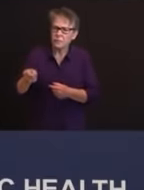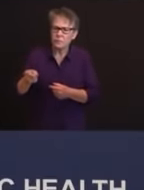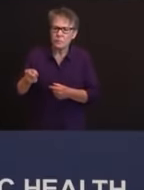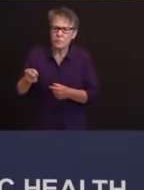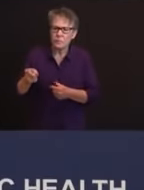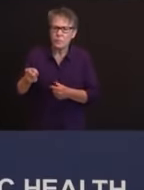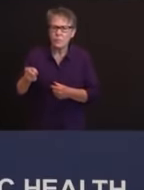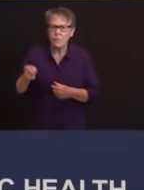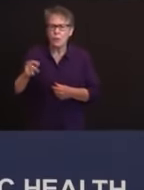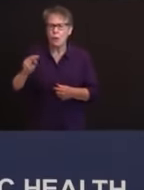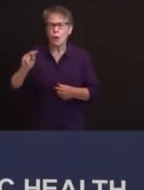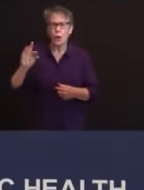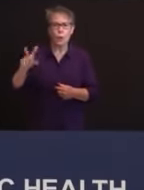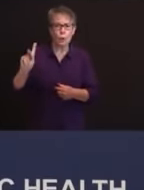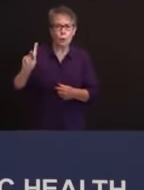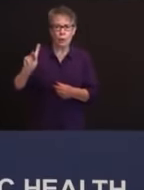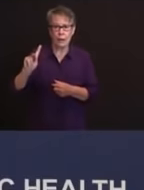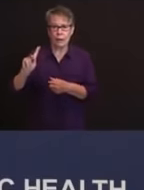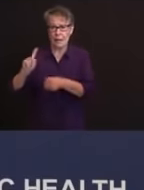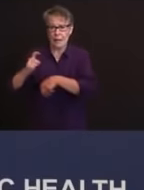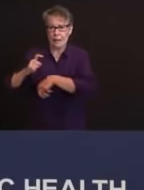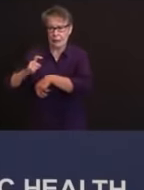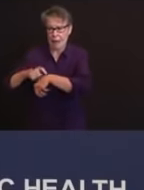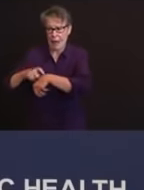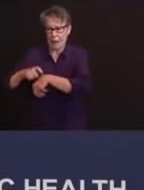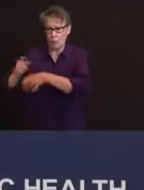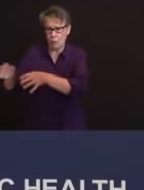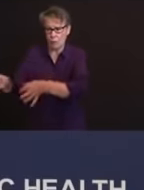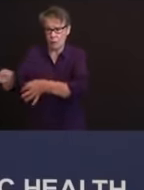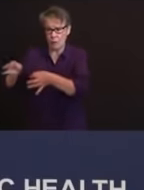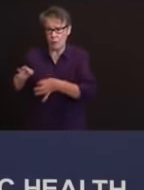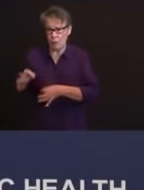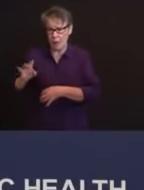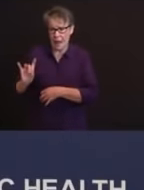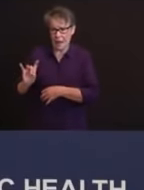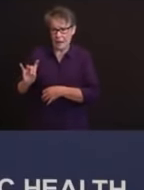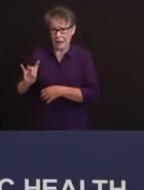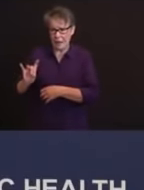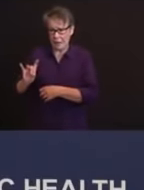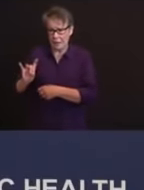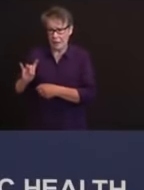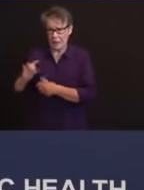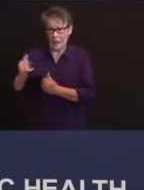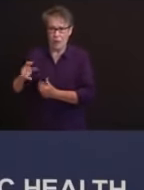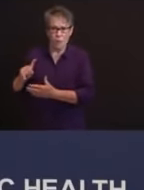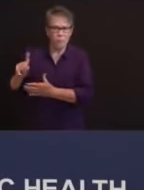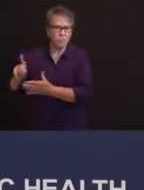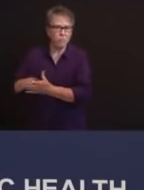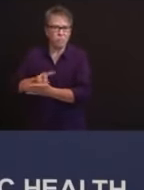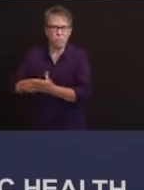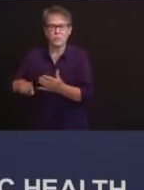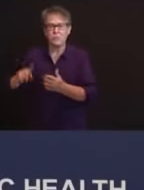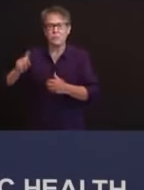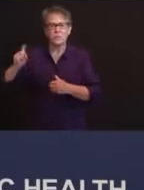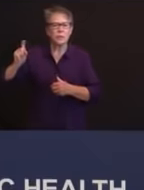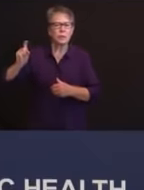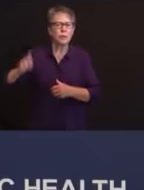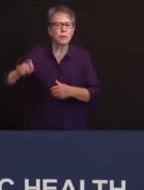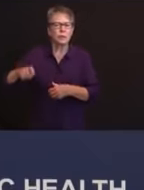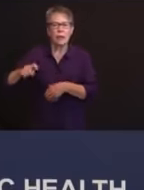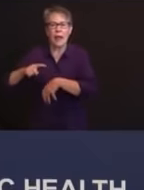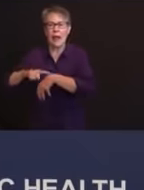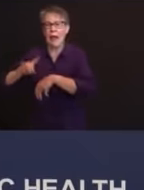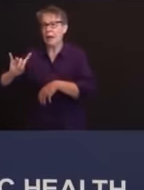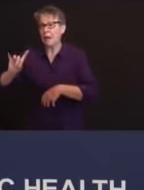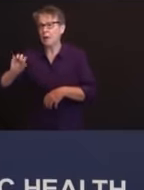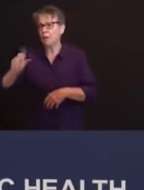the statewide response will be invalidated. On the Newark restrictions specifically, I believe they're supposed to sunset tomorrow. Thank you for